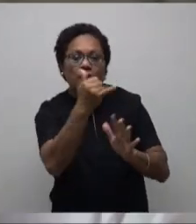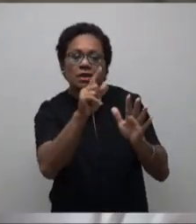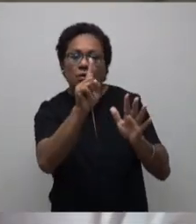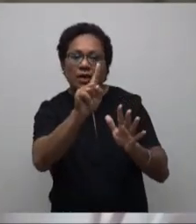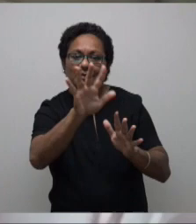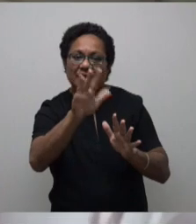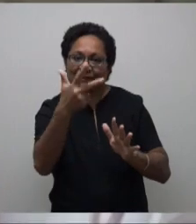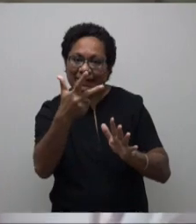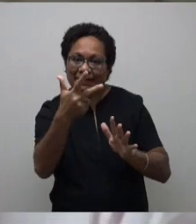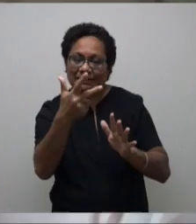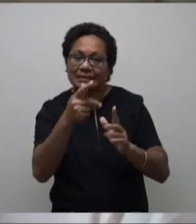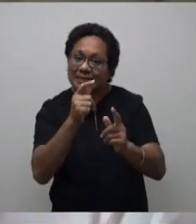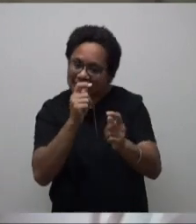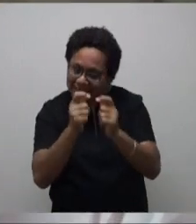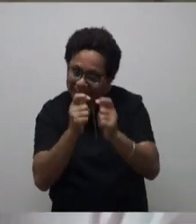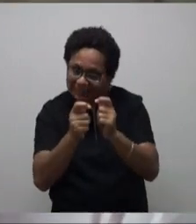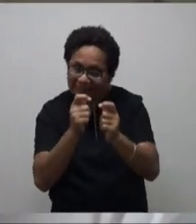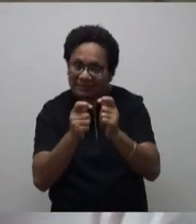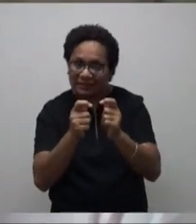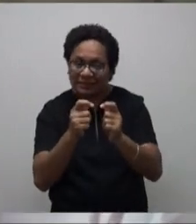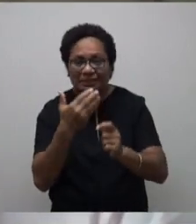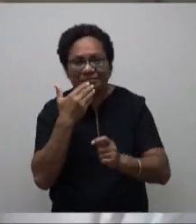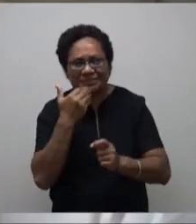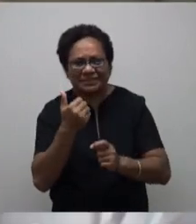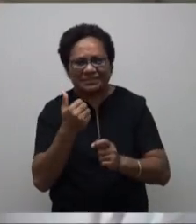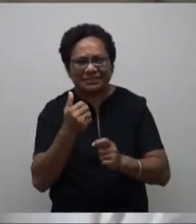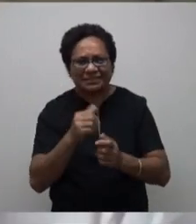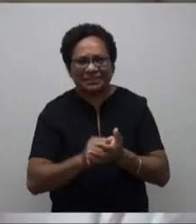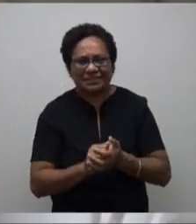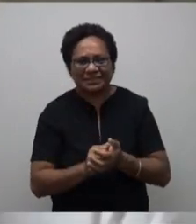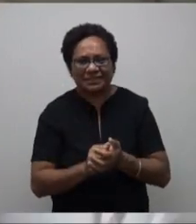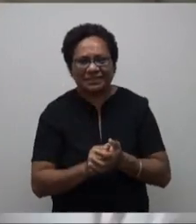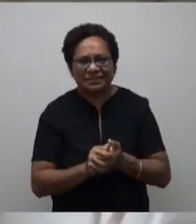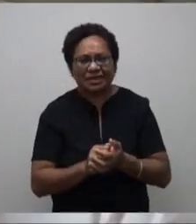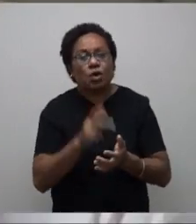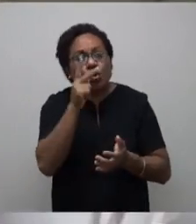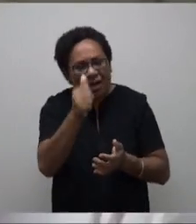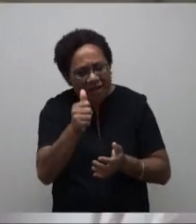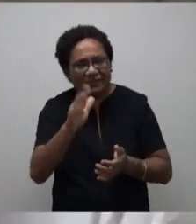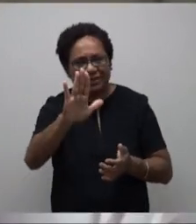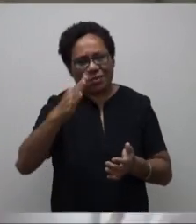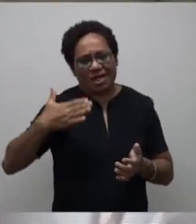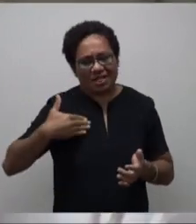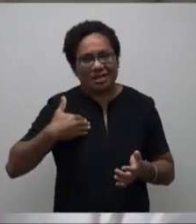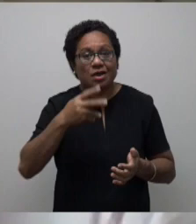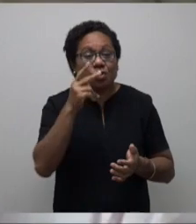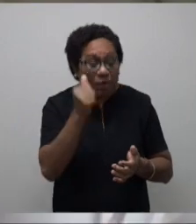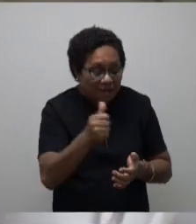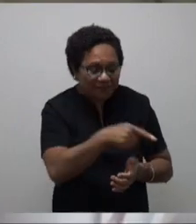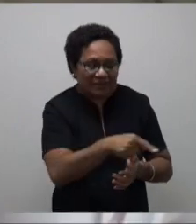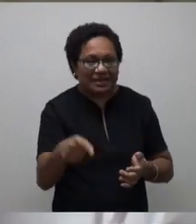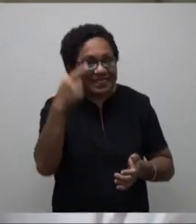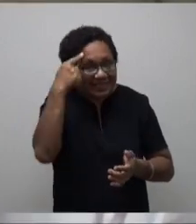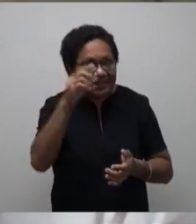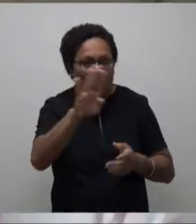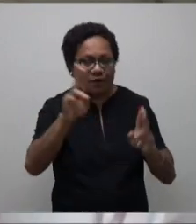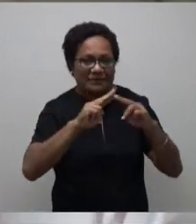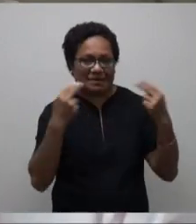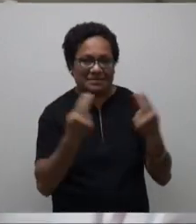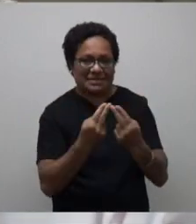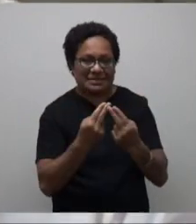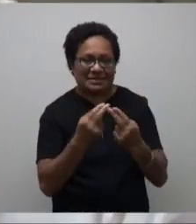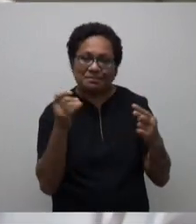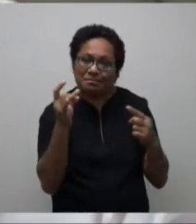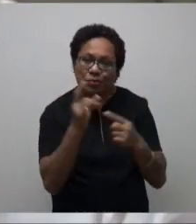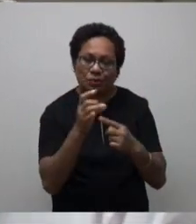that you need now. Don't muck around with your health or the health of your loved ones. It is important